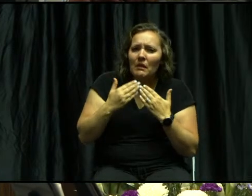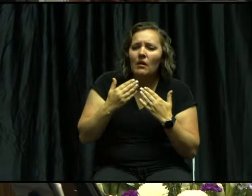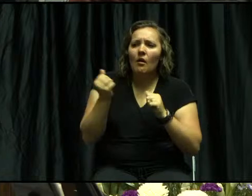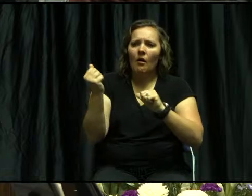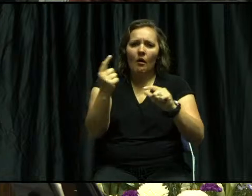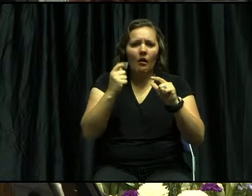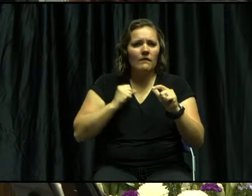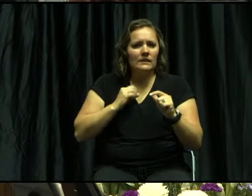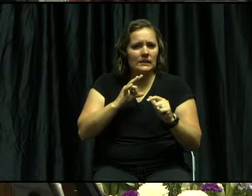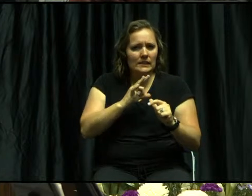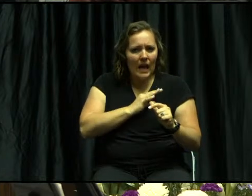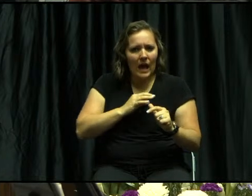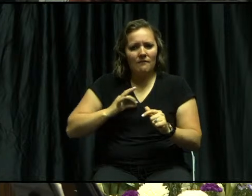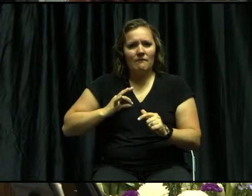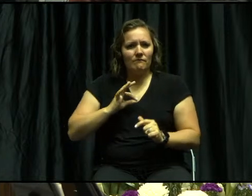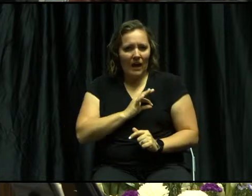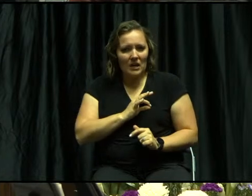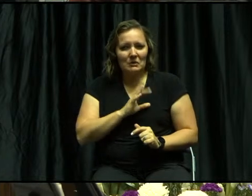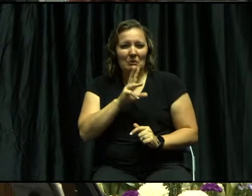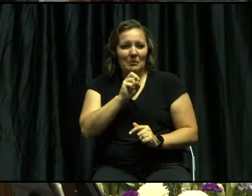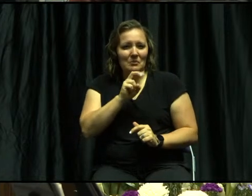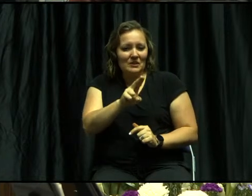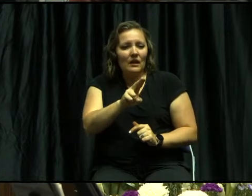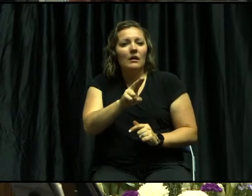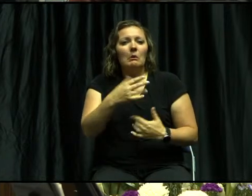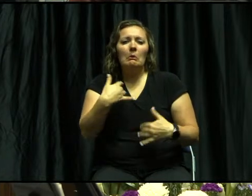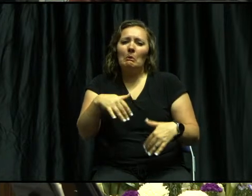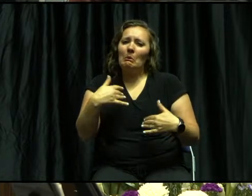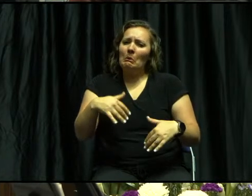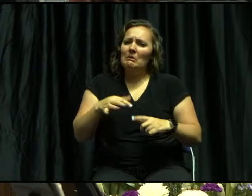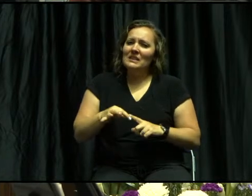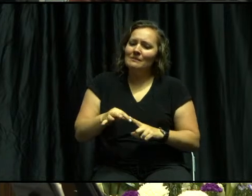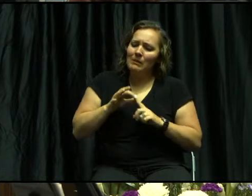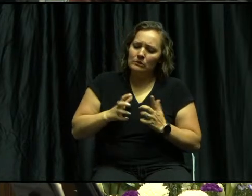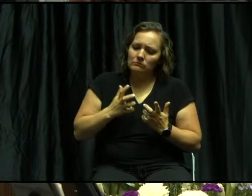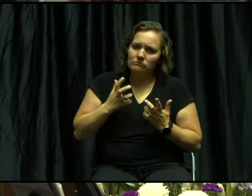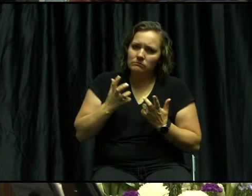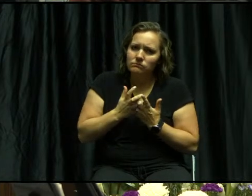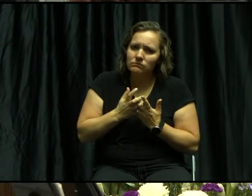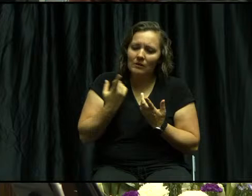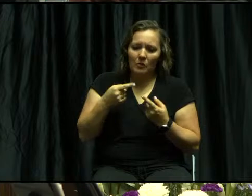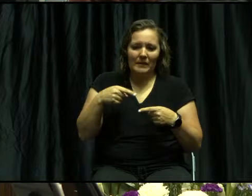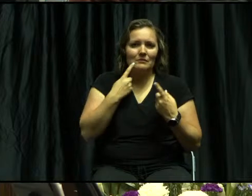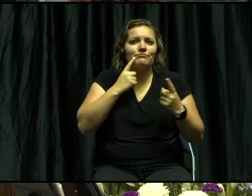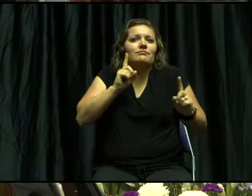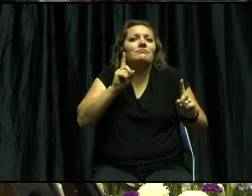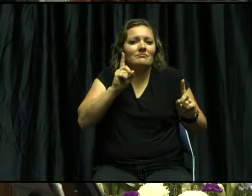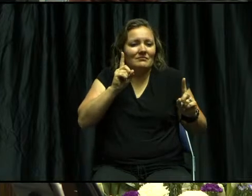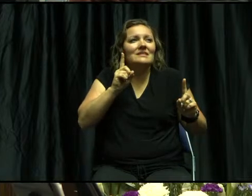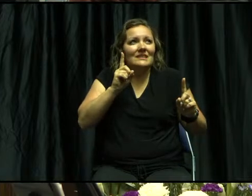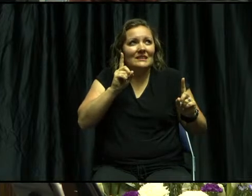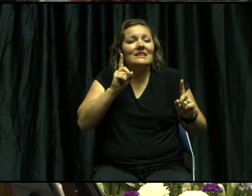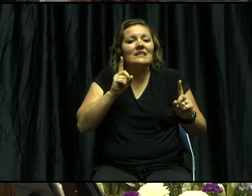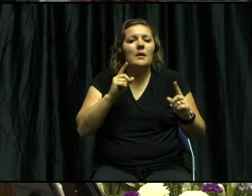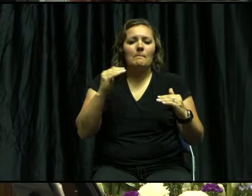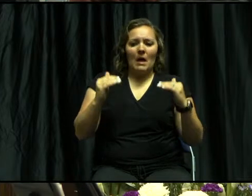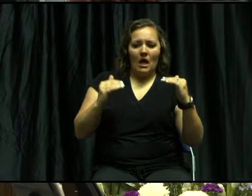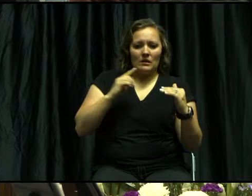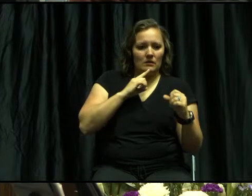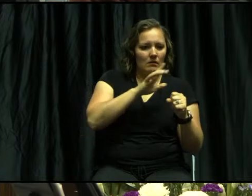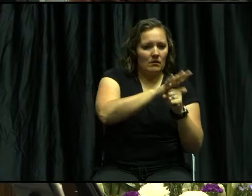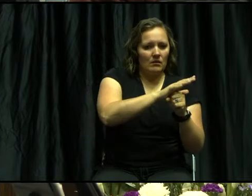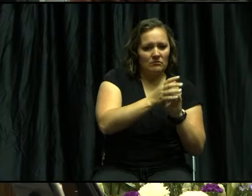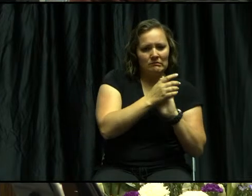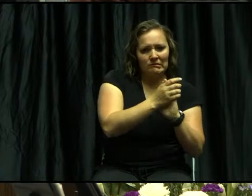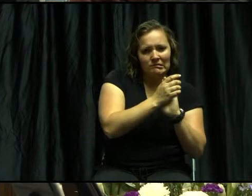of the staff and faculty at Weber State who have made special accommodations for this to work, balancing our commitment to congratulate